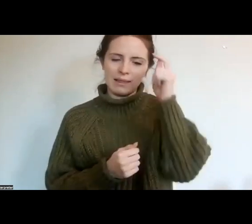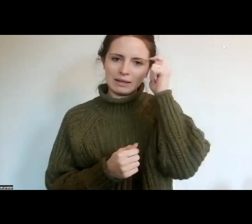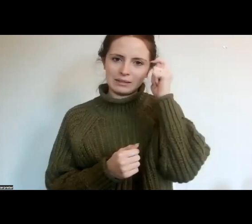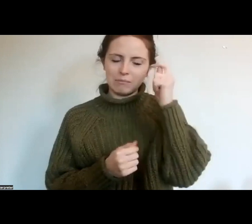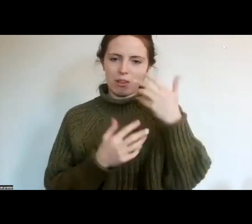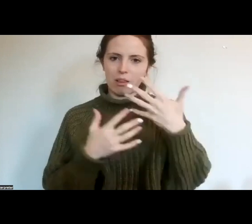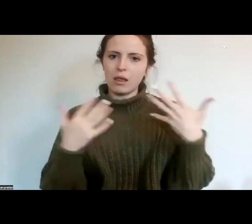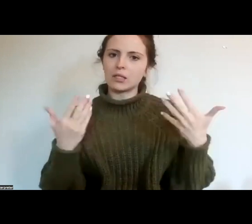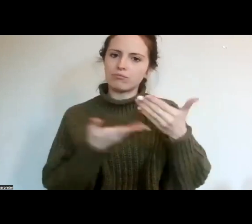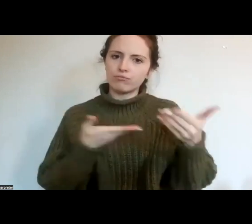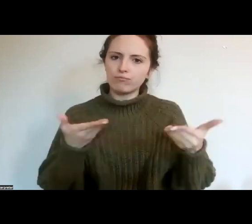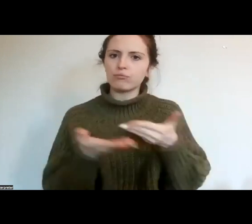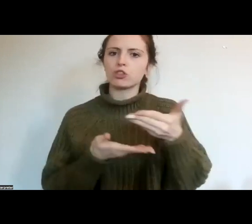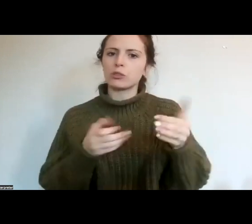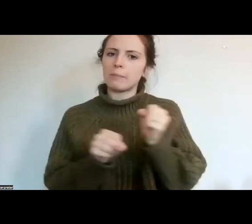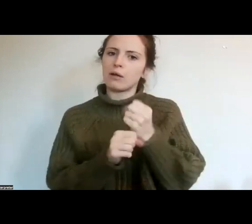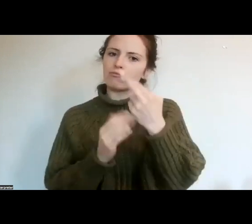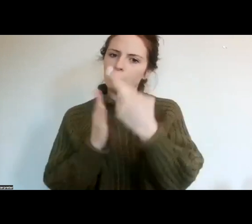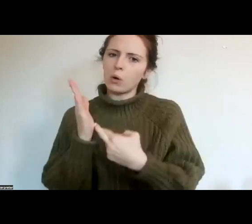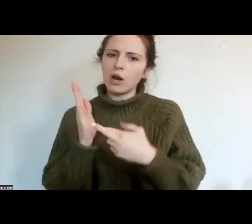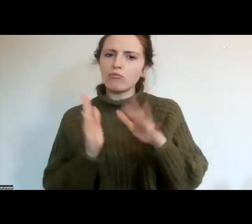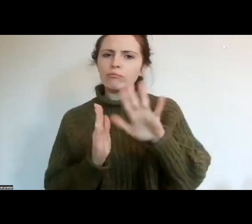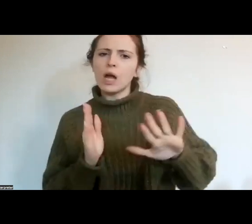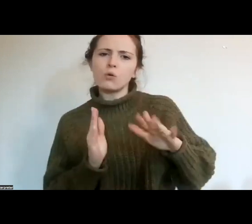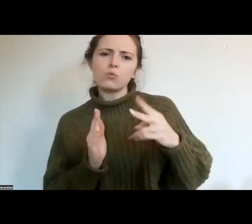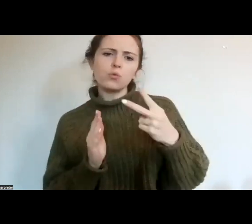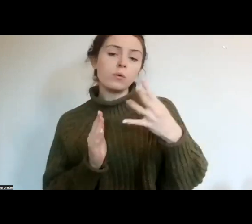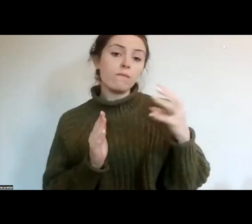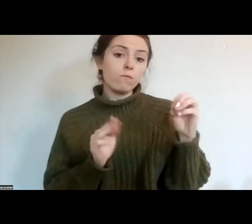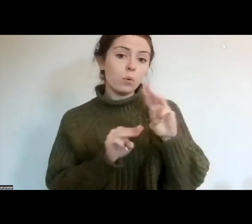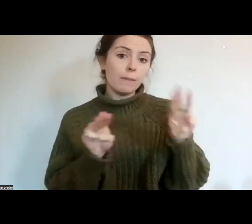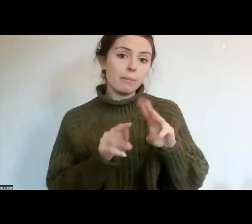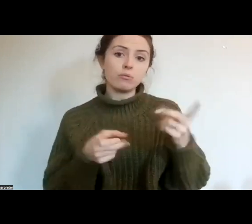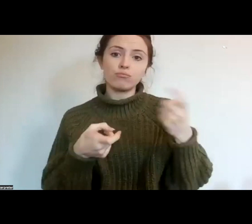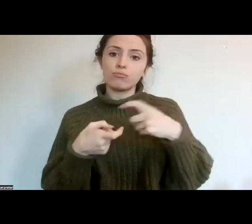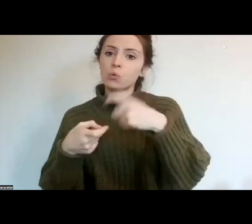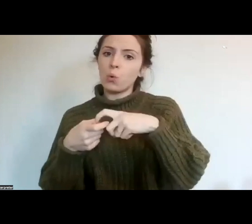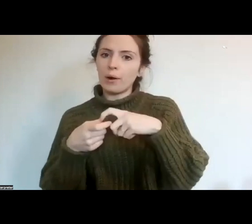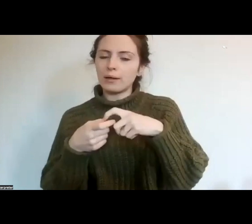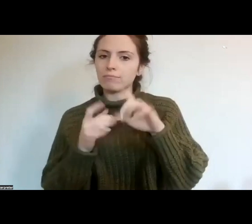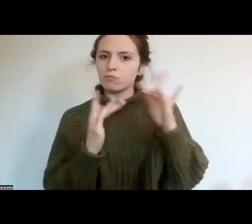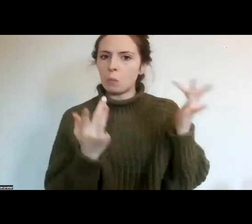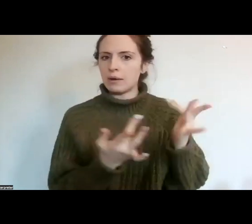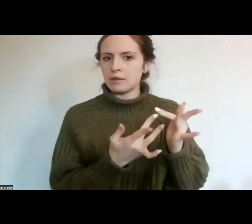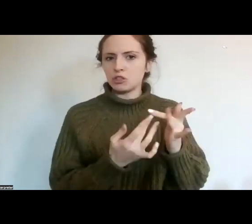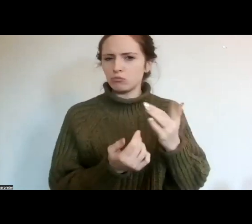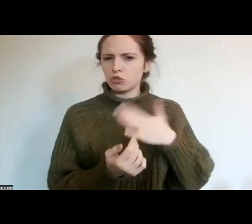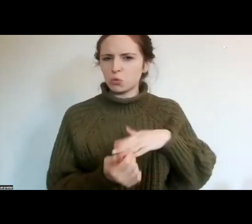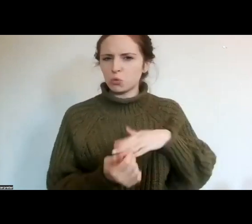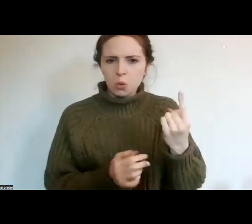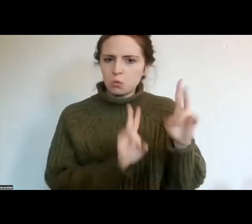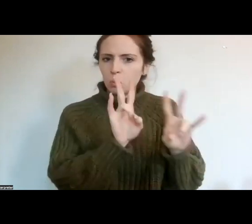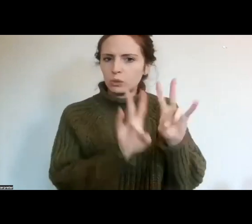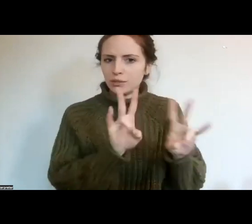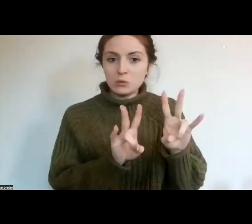discussion around it. So we've about 240 people joined us on the webinar, but we've only one question in so far. So get